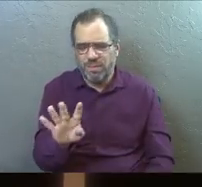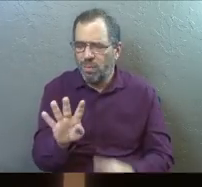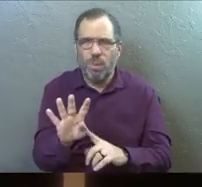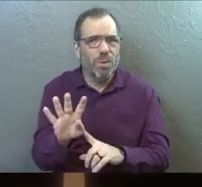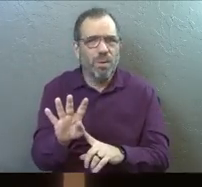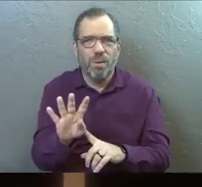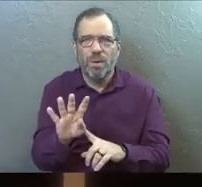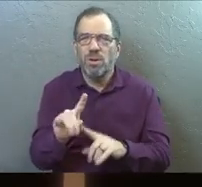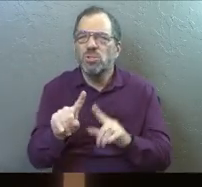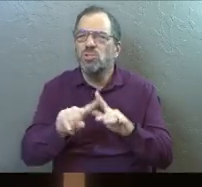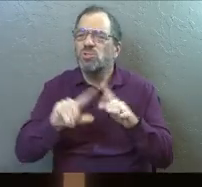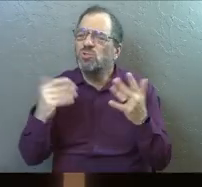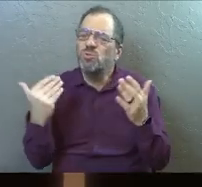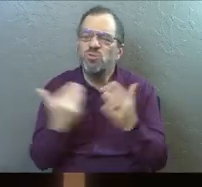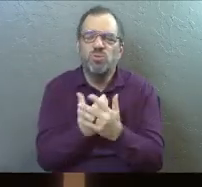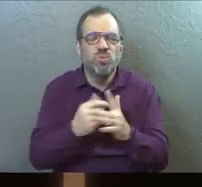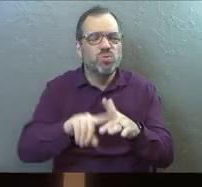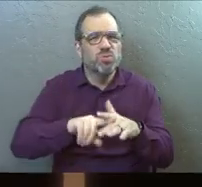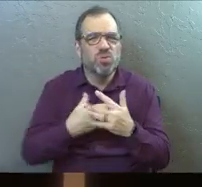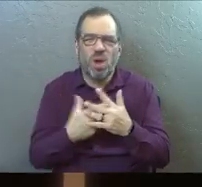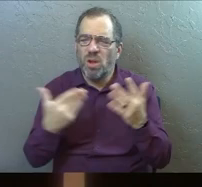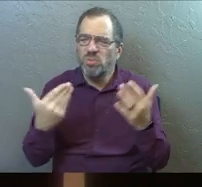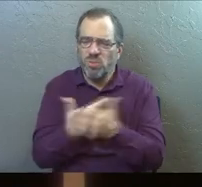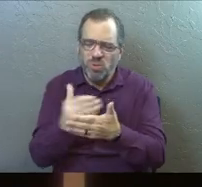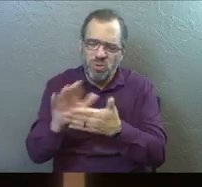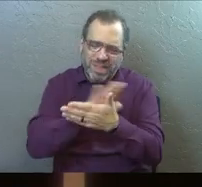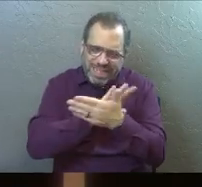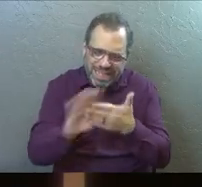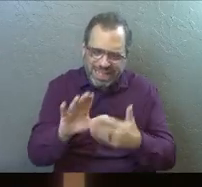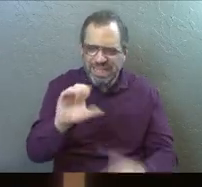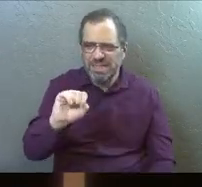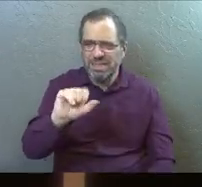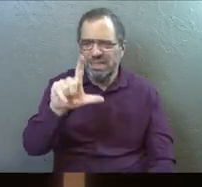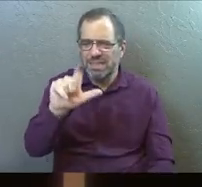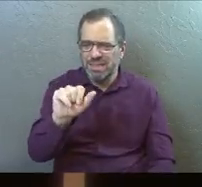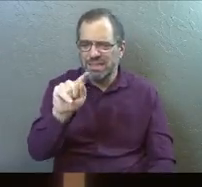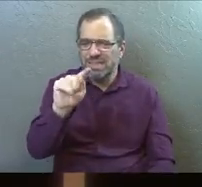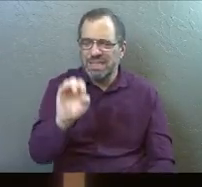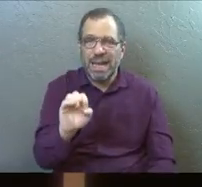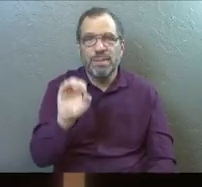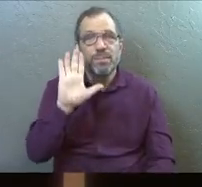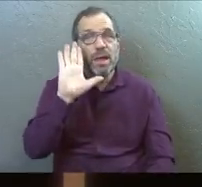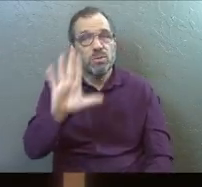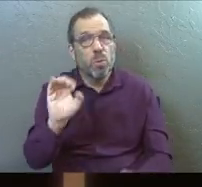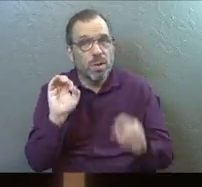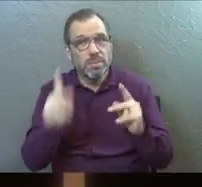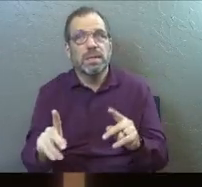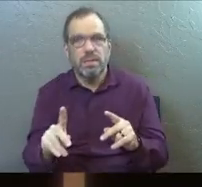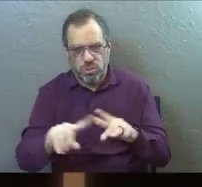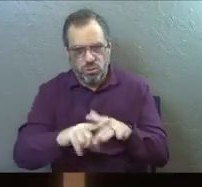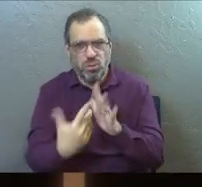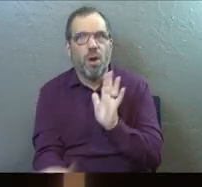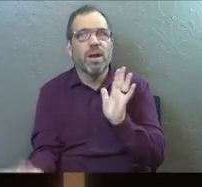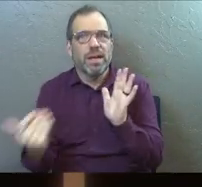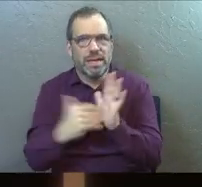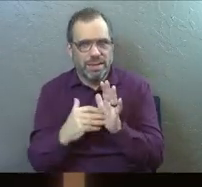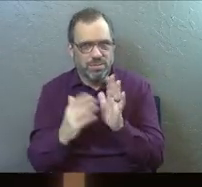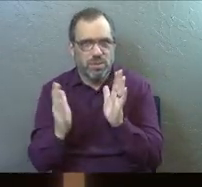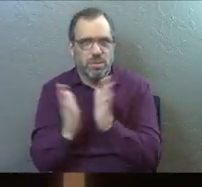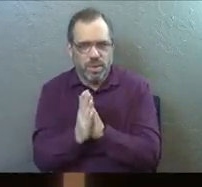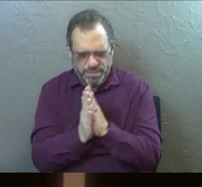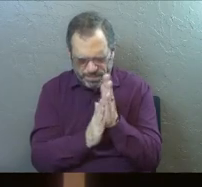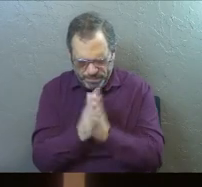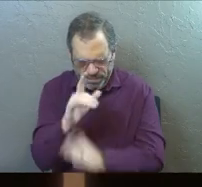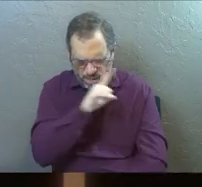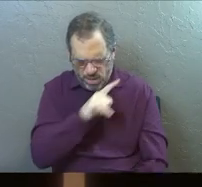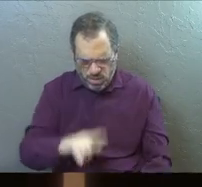We get a fresh, clean slate. Isn't that beautiful? And this 21 days is your opportunity to come back. So let's pray for that.